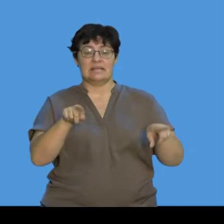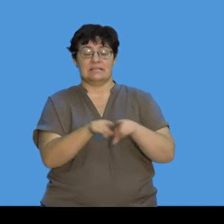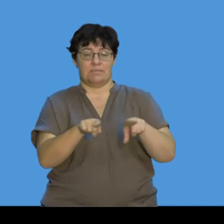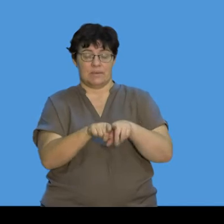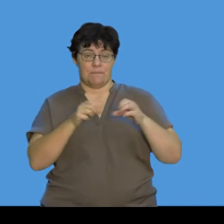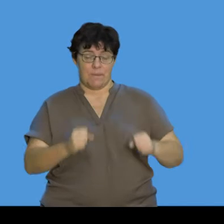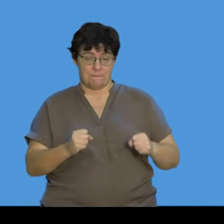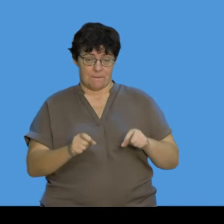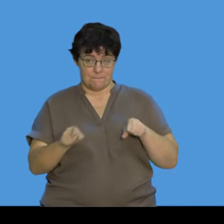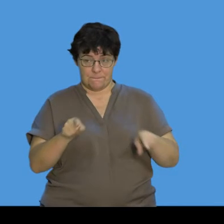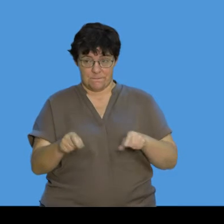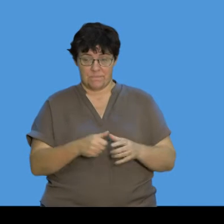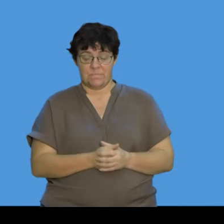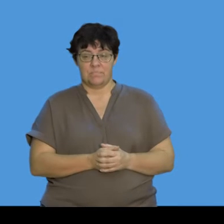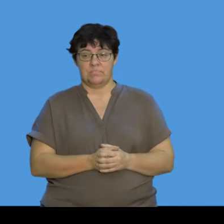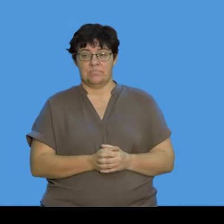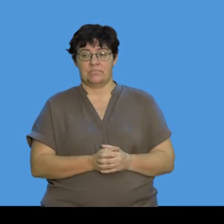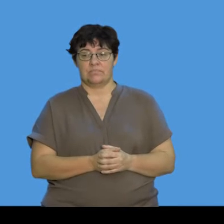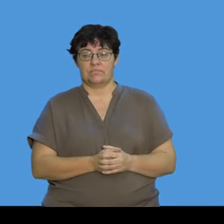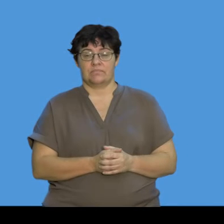angle A is common,